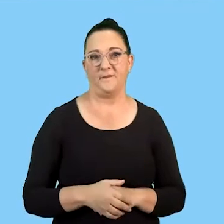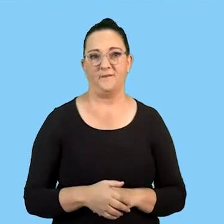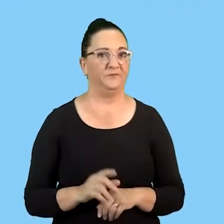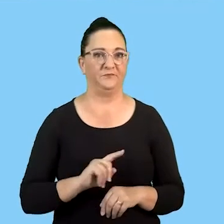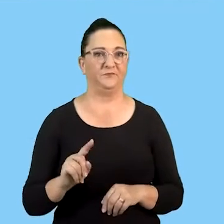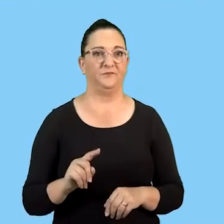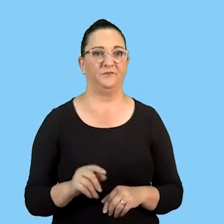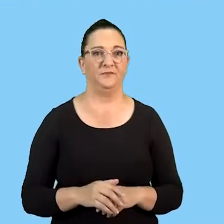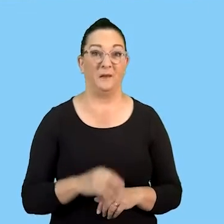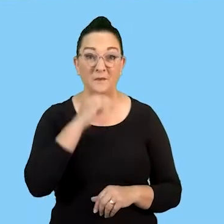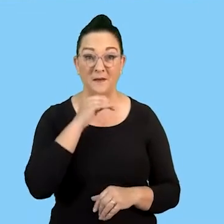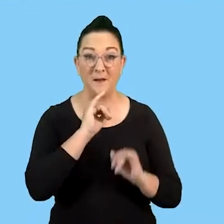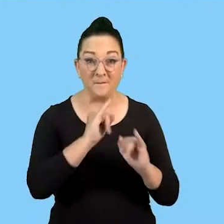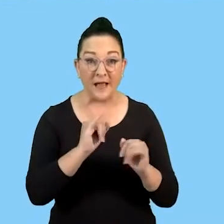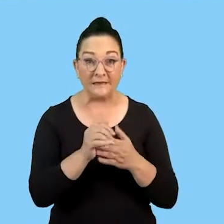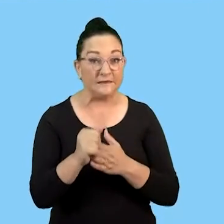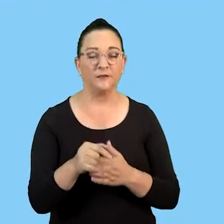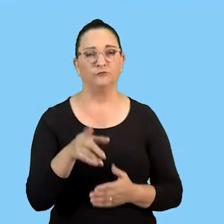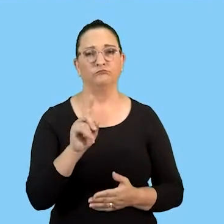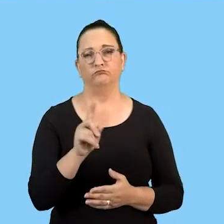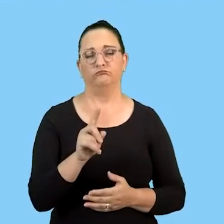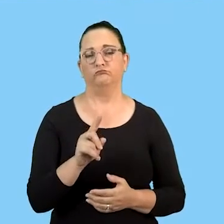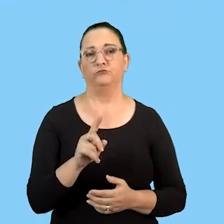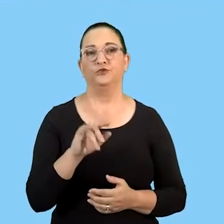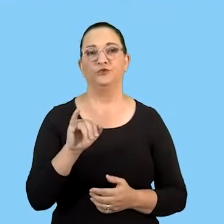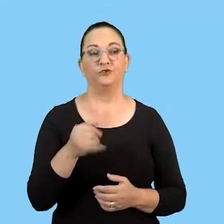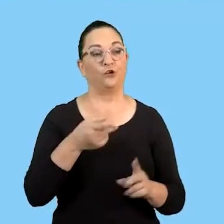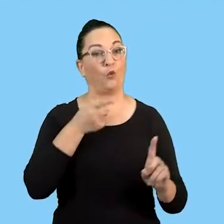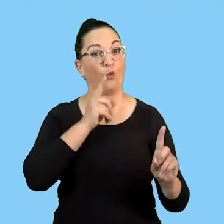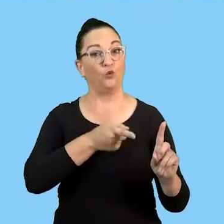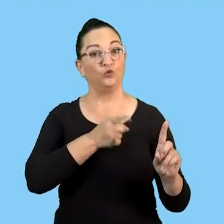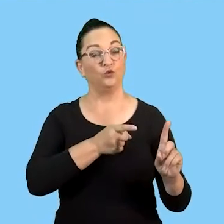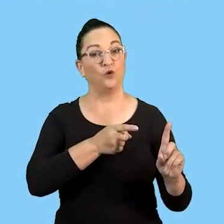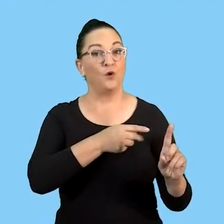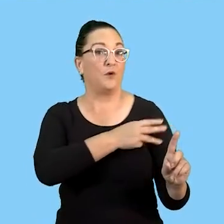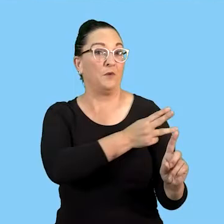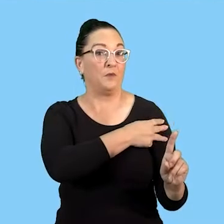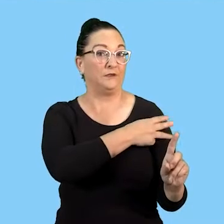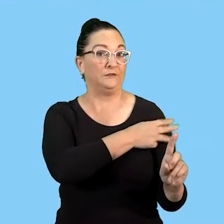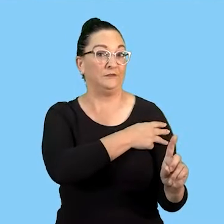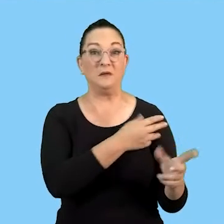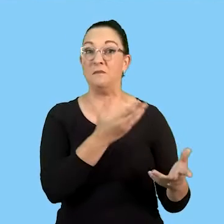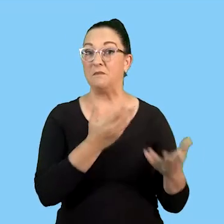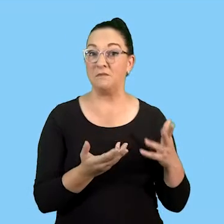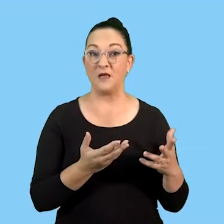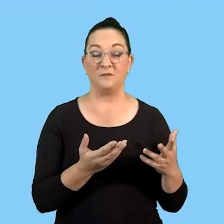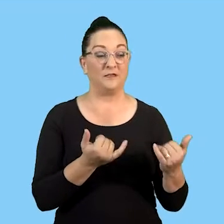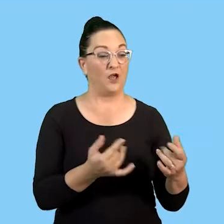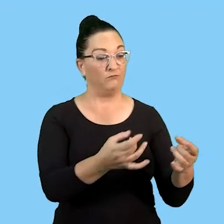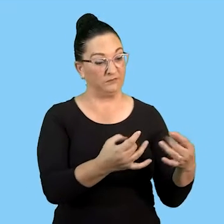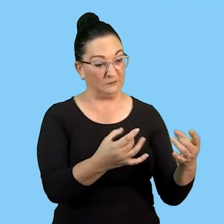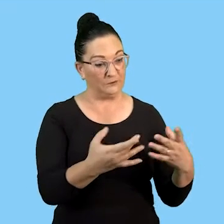necessarily mean that you are a bad leader, but it says autocratic managers may not